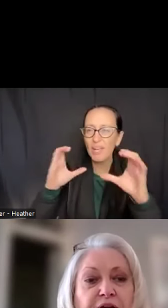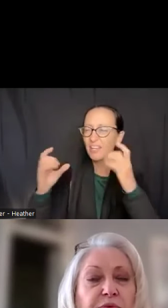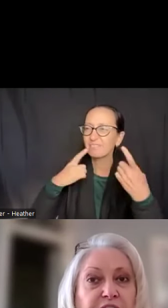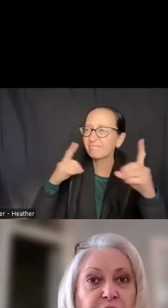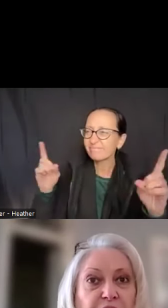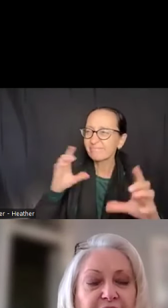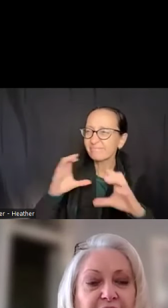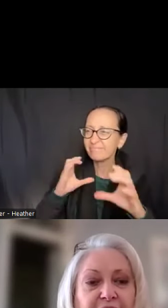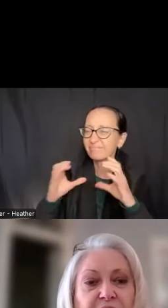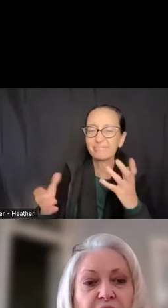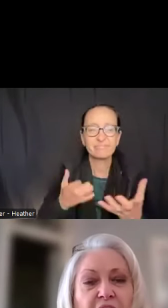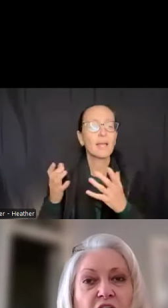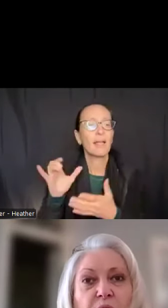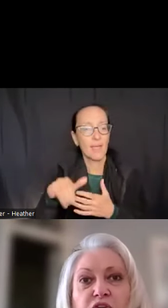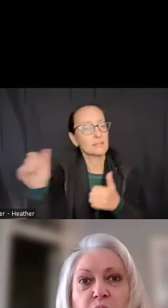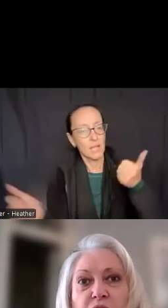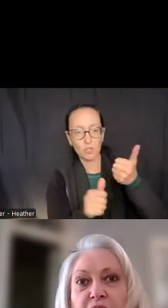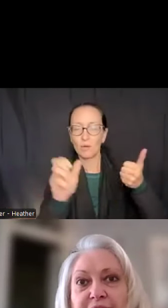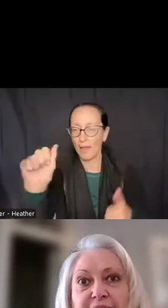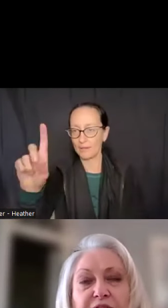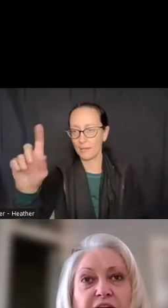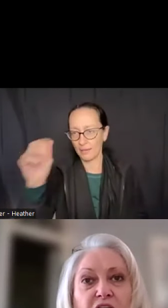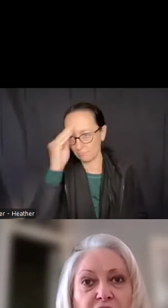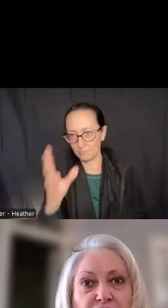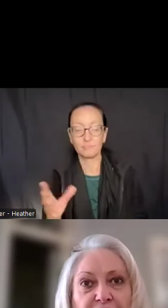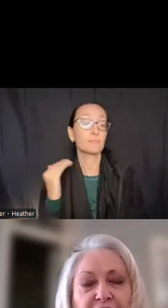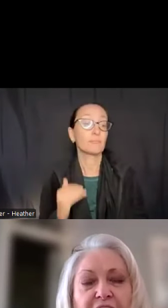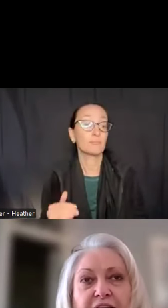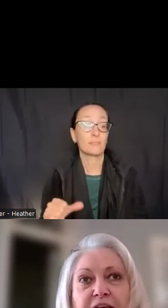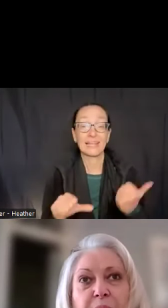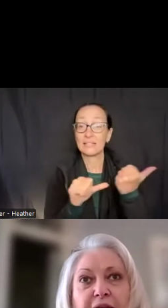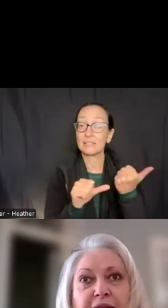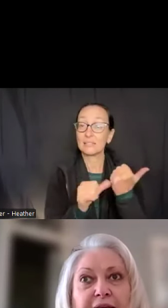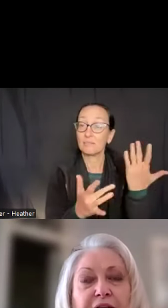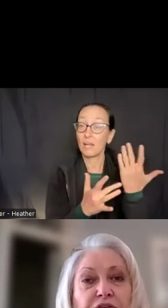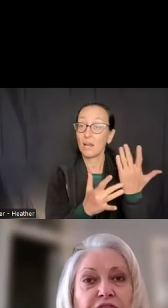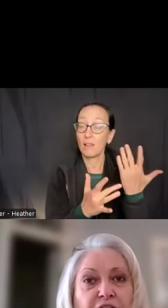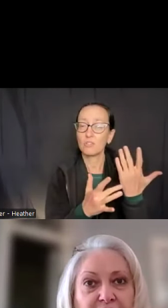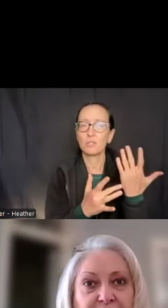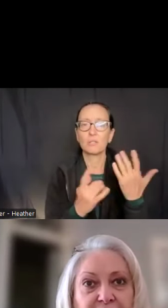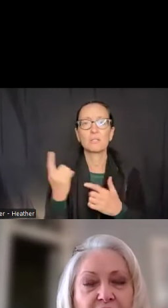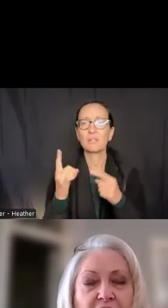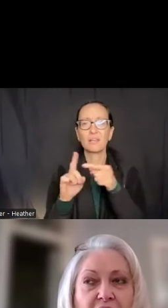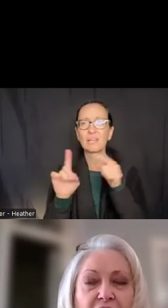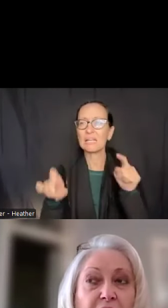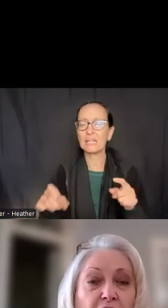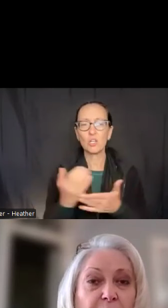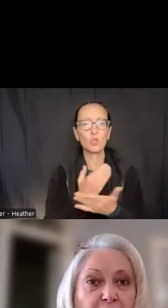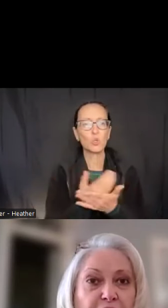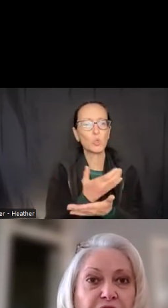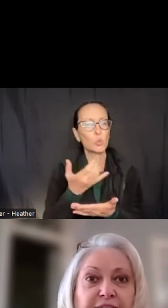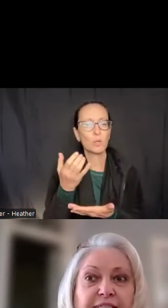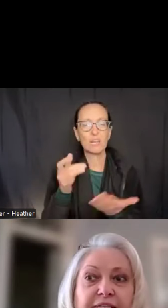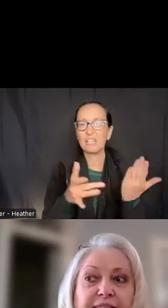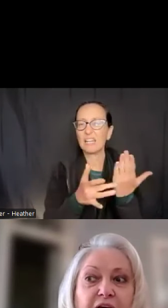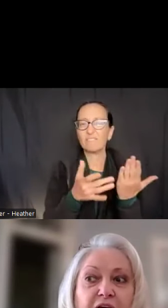the Americans with Disabilities Act. We also work on assistive technology. Does somebody need a new device, an